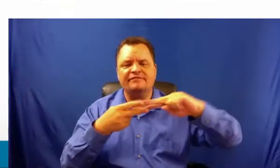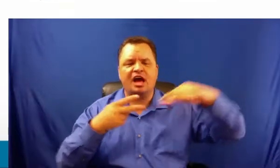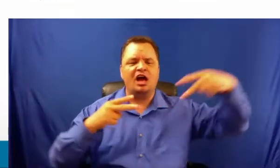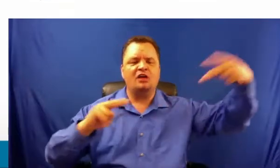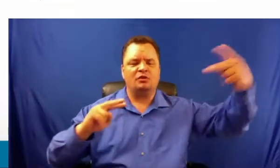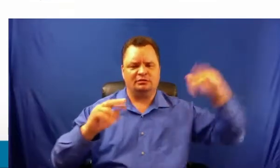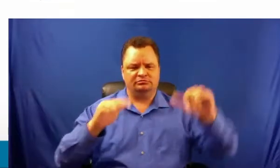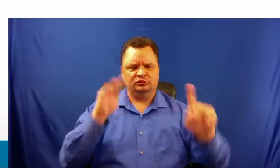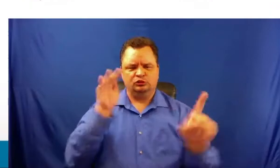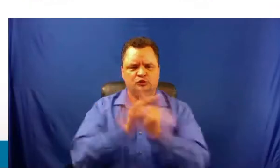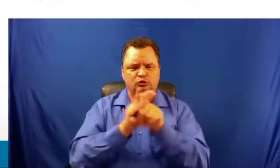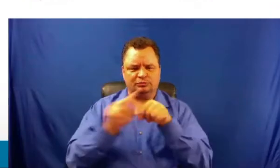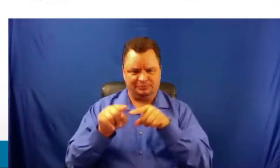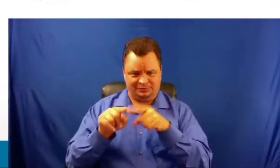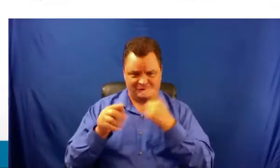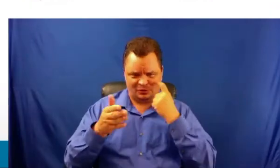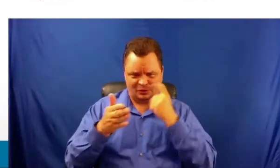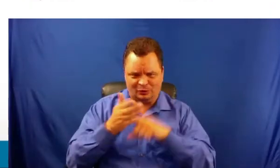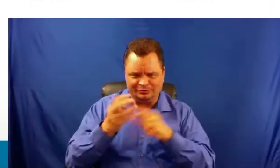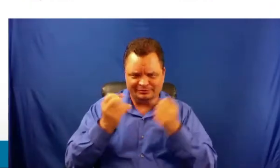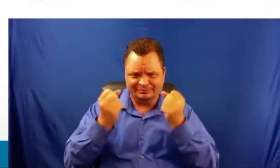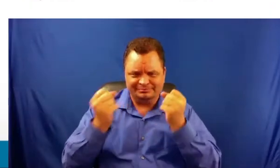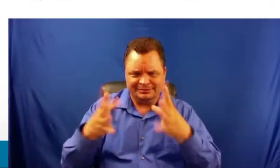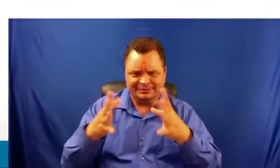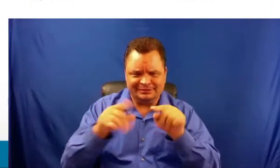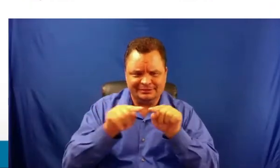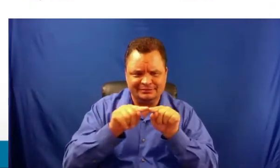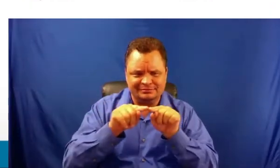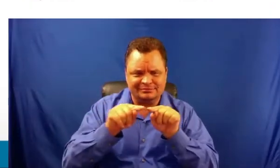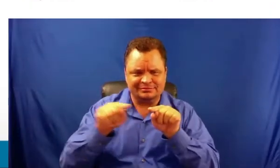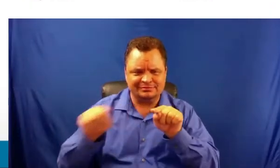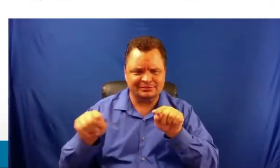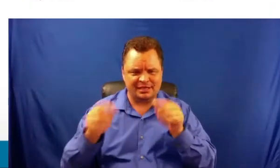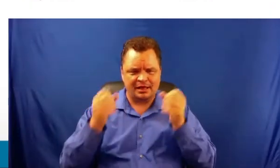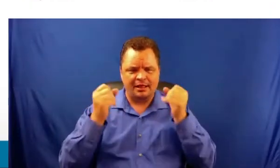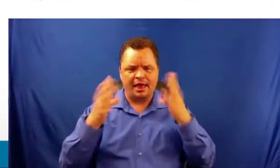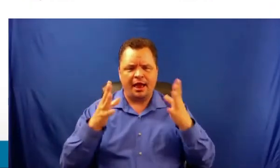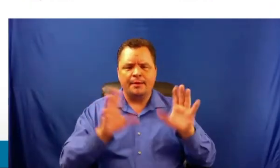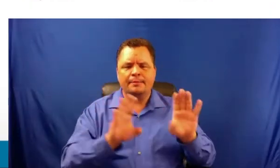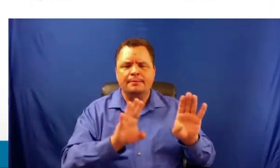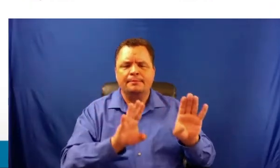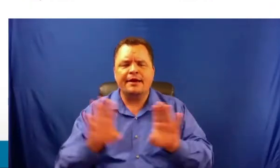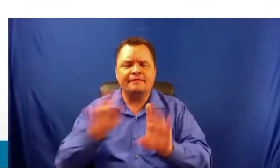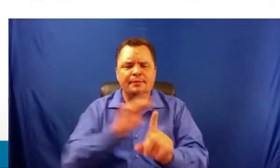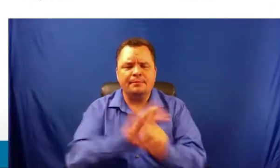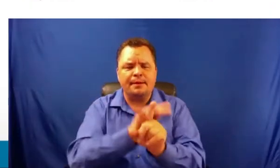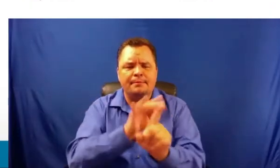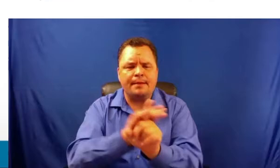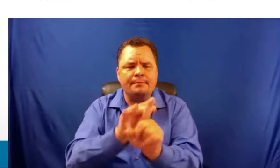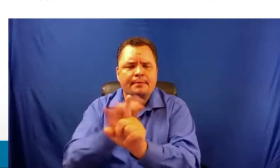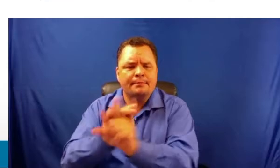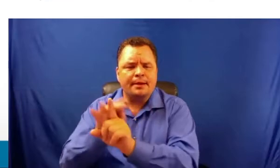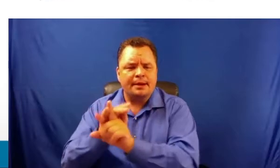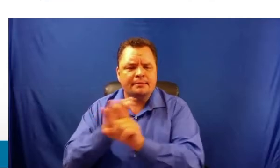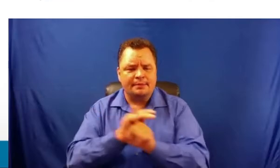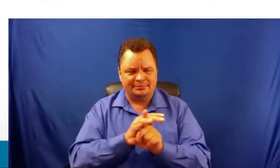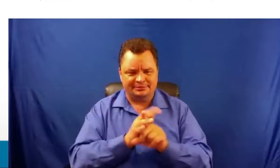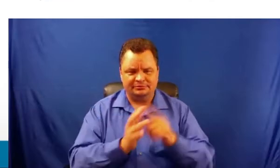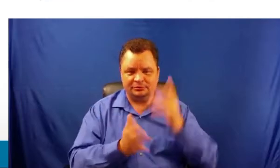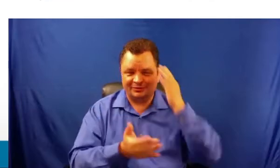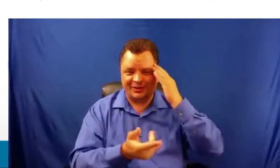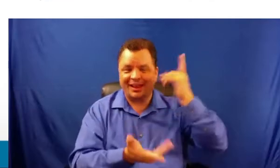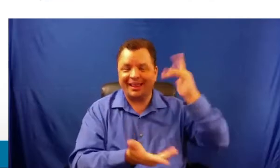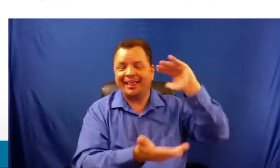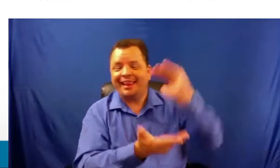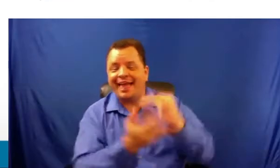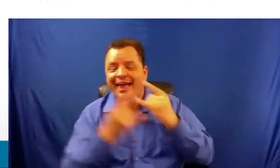multifactorial, right? So we have a lot of behaviors that have fallen away. So there's less social distancing, less masking, of course,